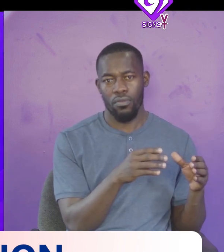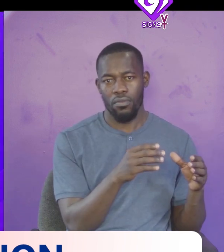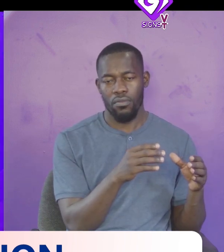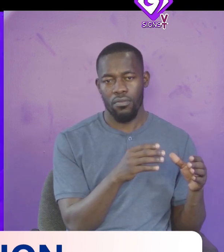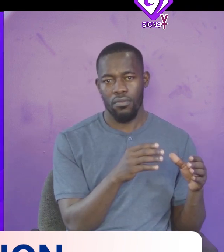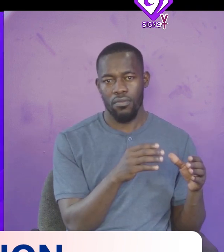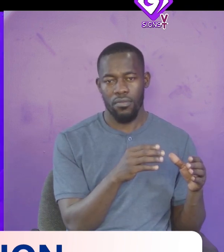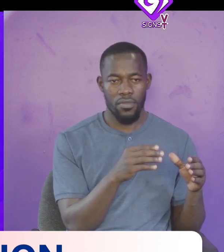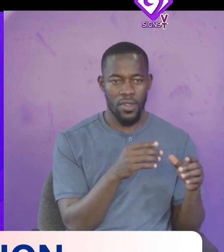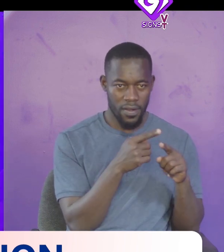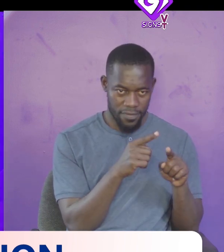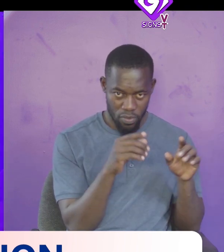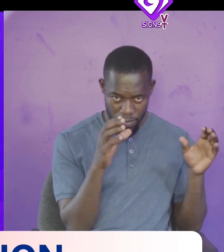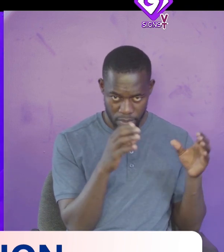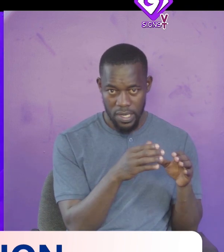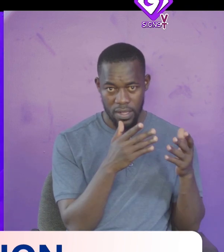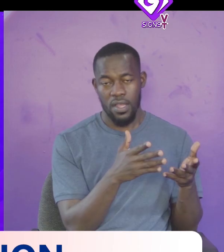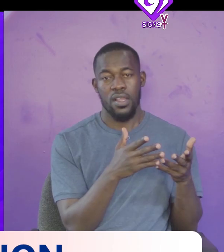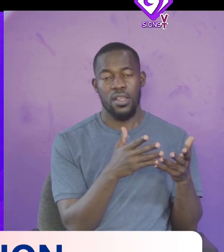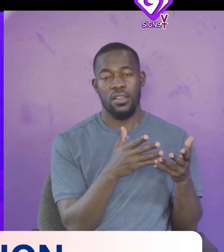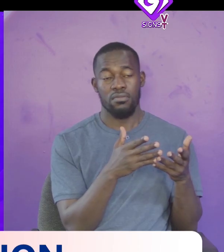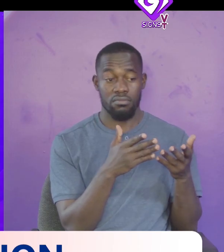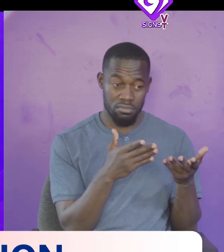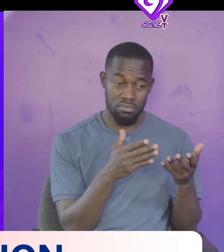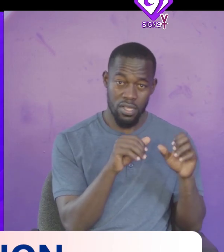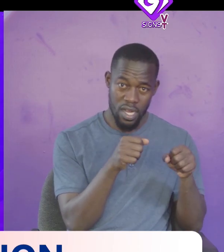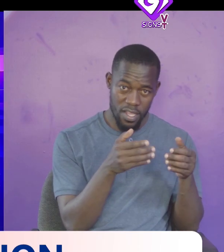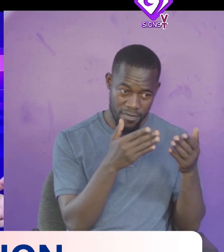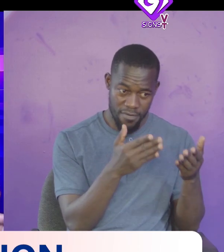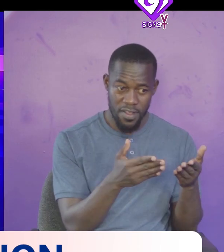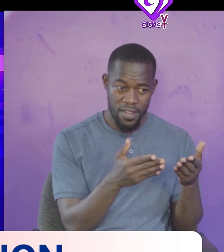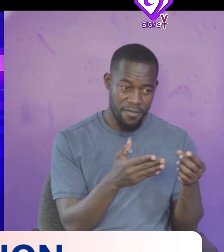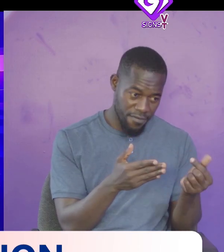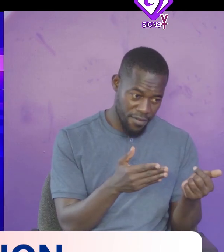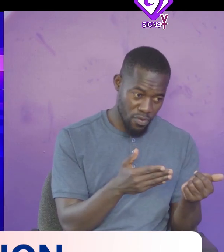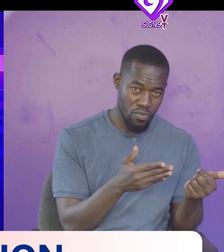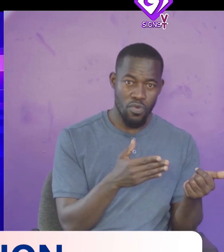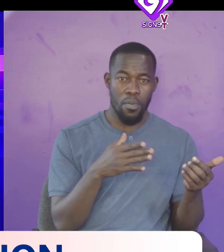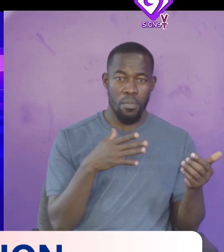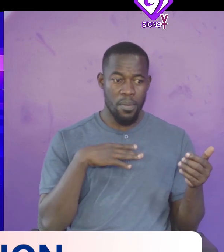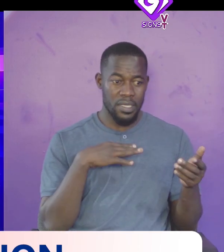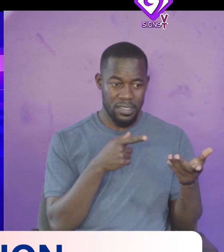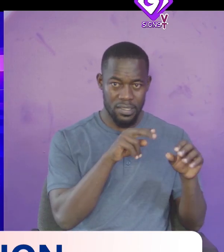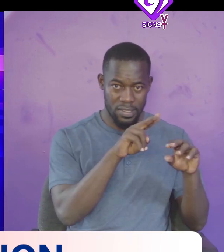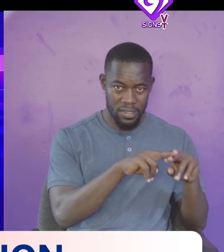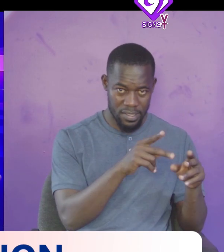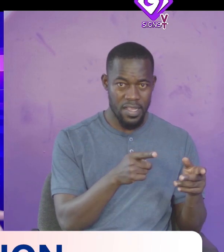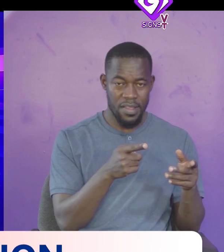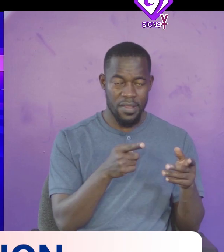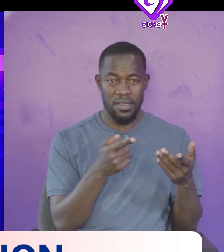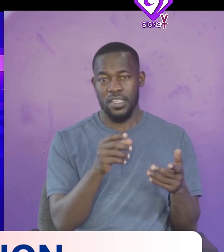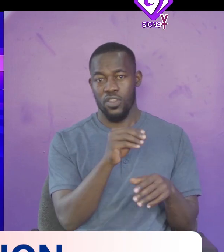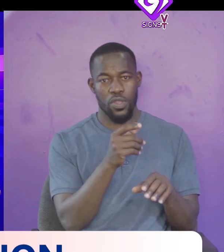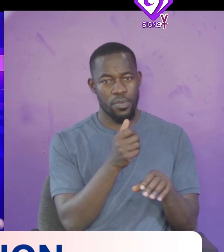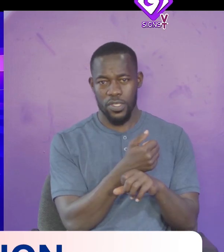is marginalized. Those ones, somewhere. you could go for that minority seat. Yeah. Because me, Alu, I won't probably go to that in Nairobi. A Kikuyu may